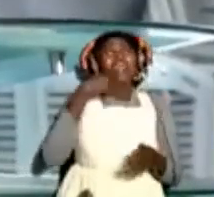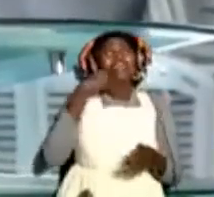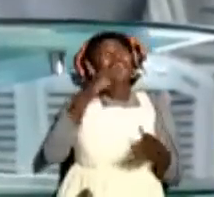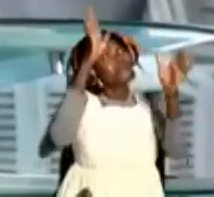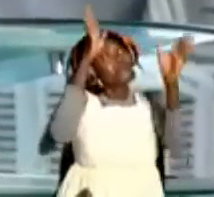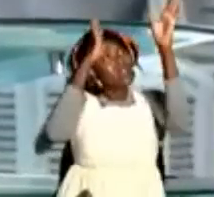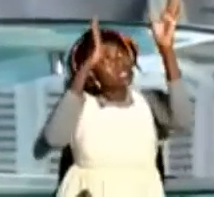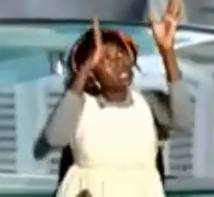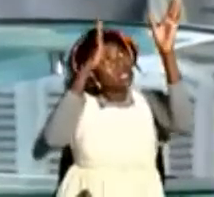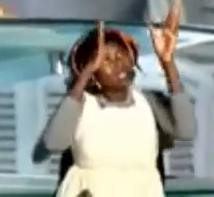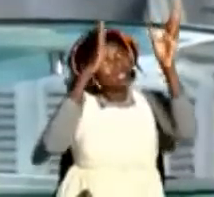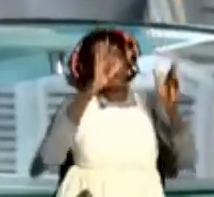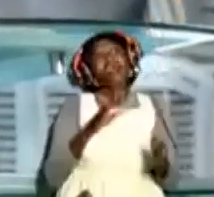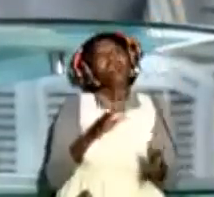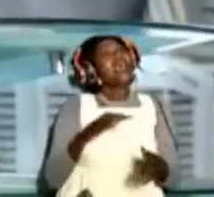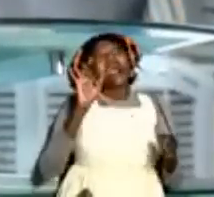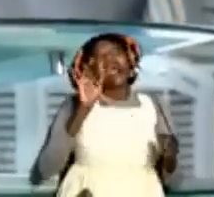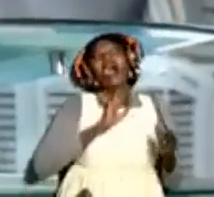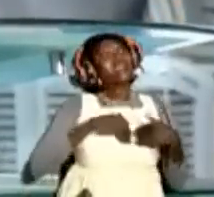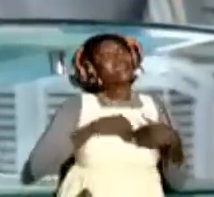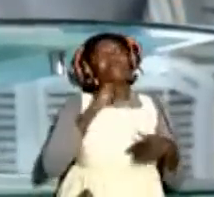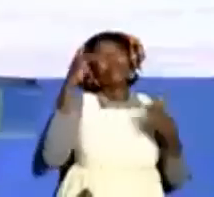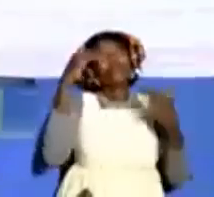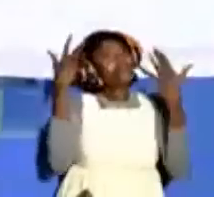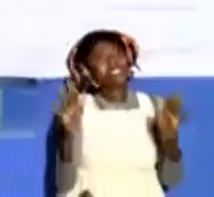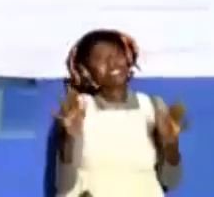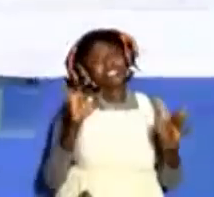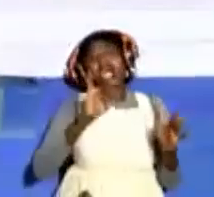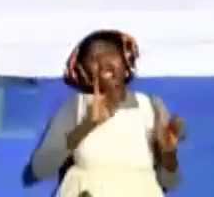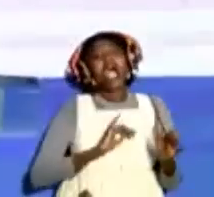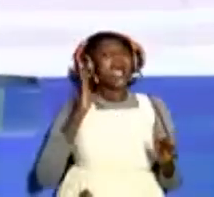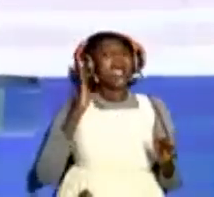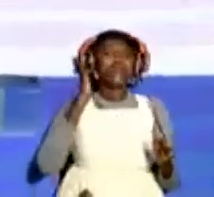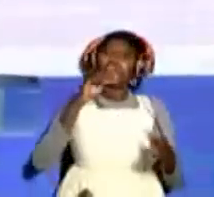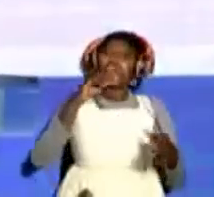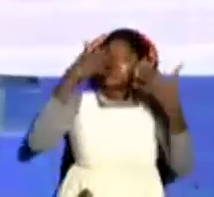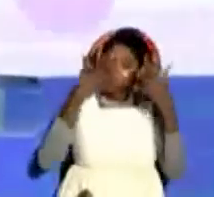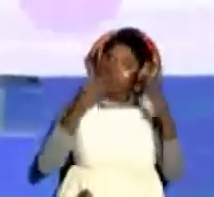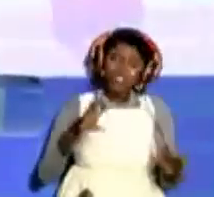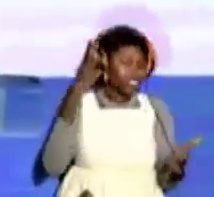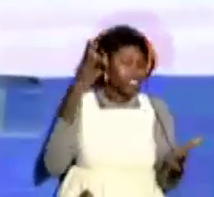until I finish, I have not finished. I must finish well.